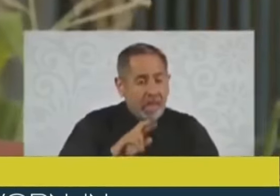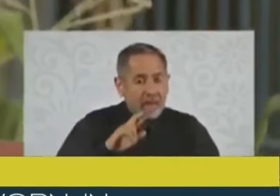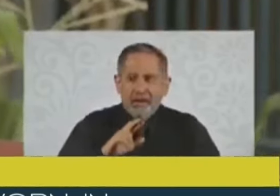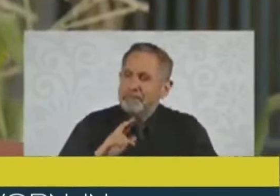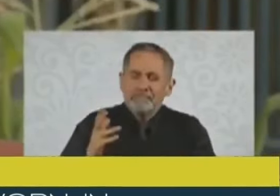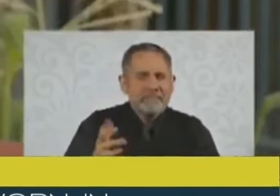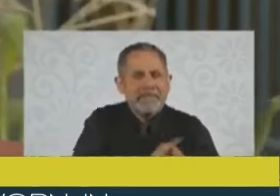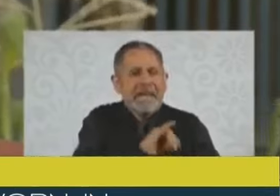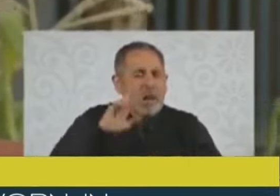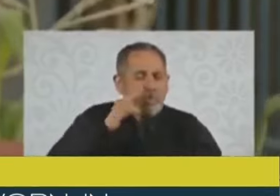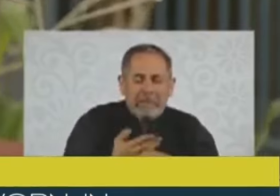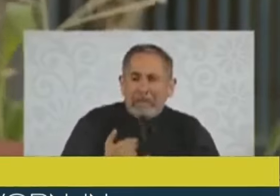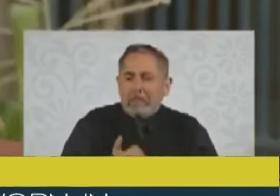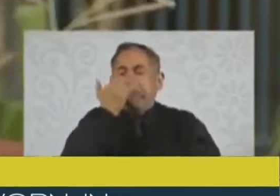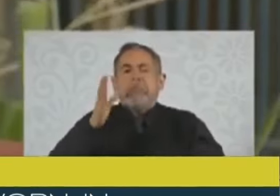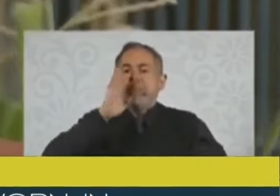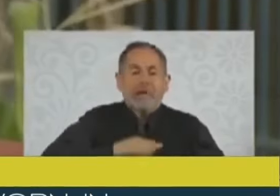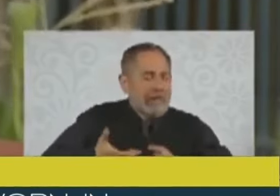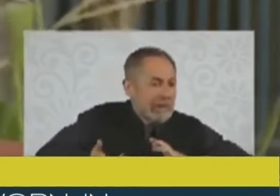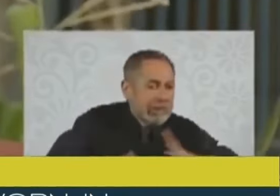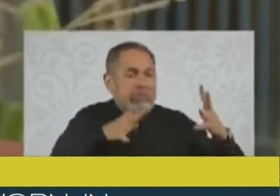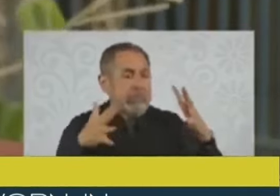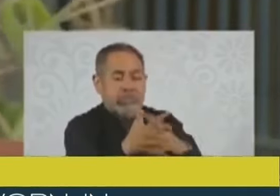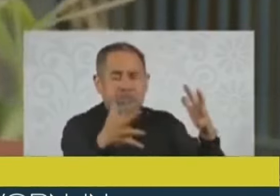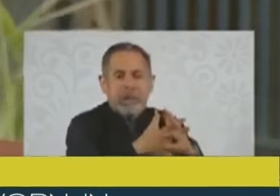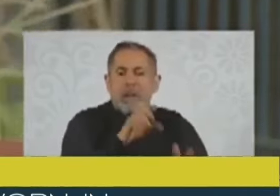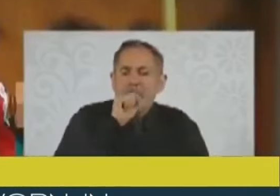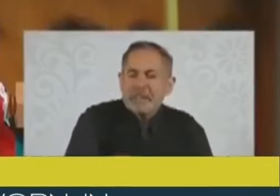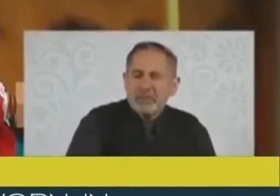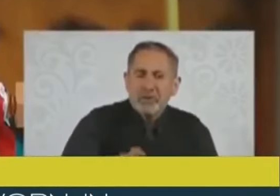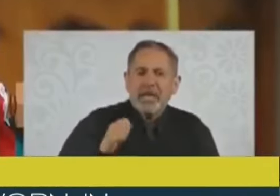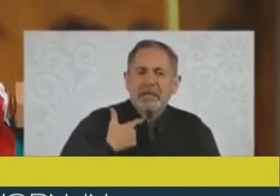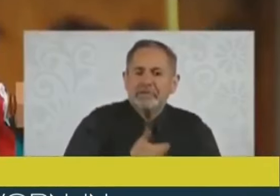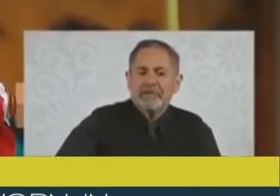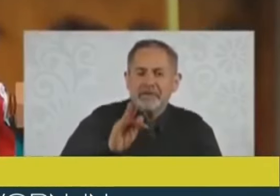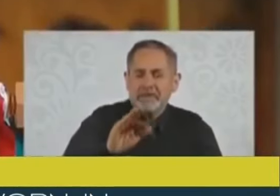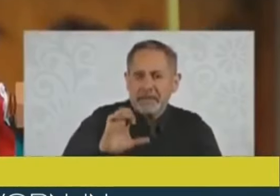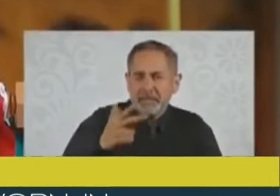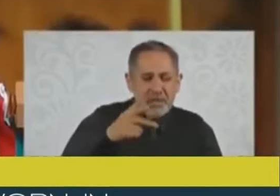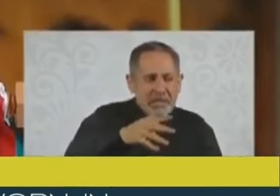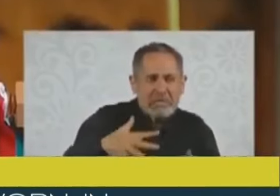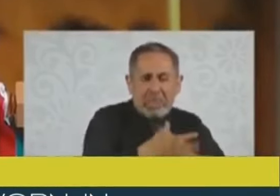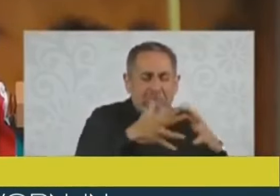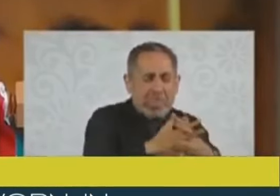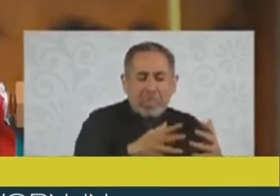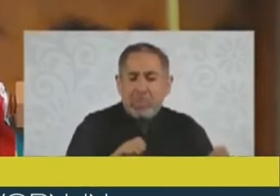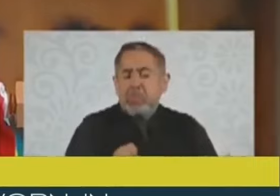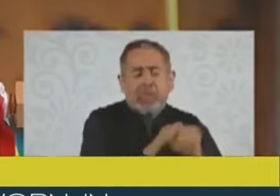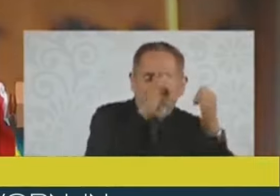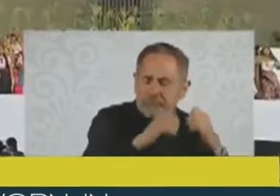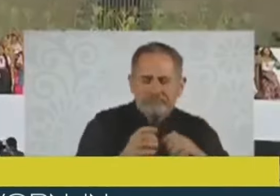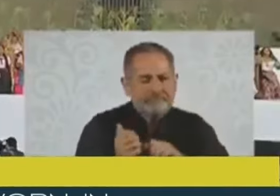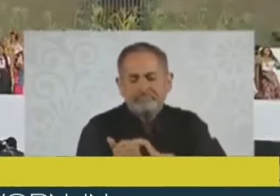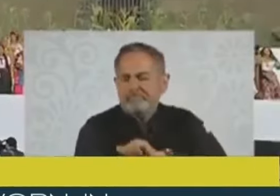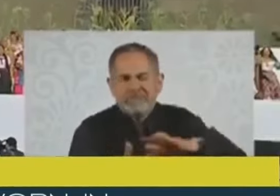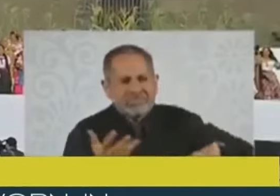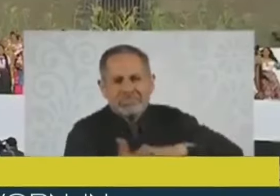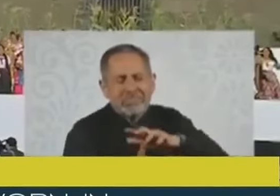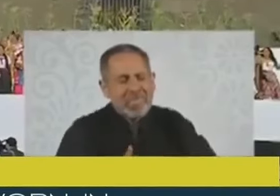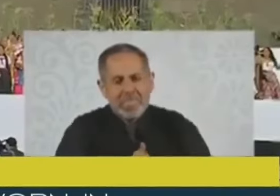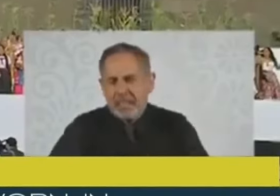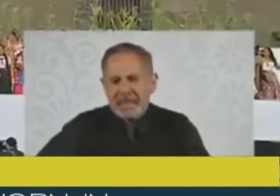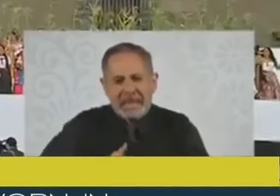crimes. The responsible war against drug trafficking of Calderon won't come back. That hurts so much of a